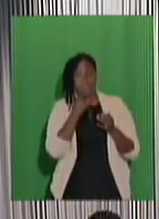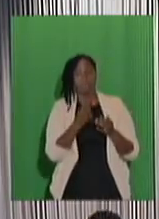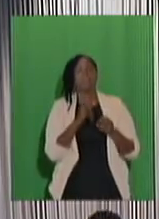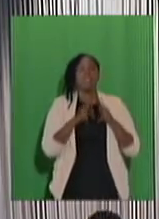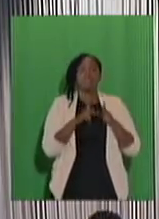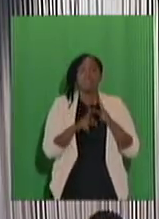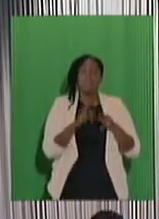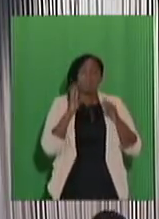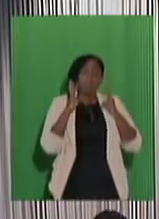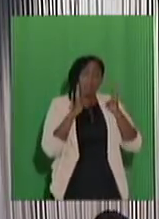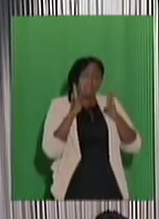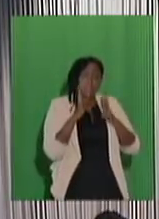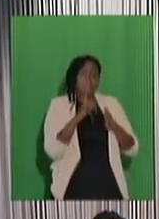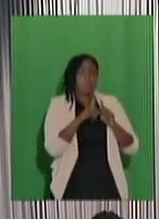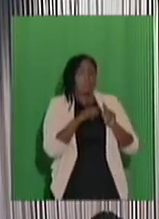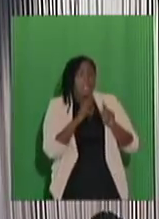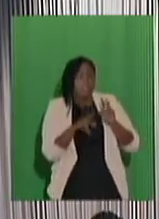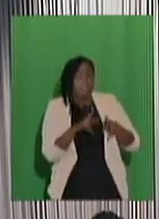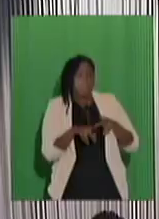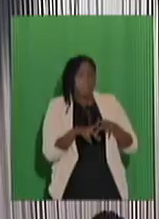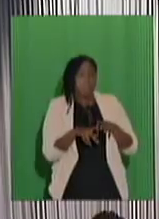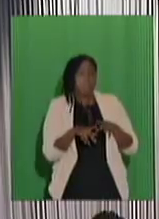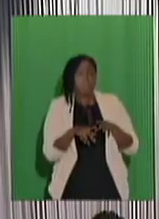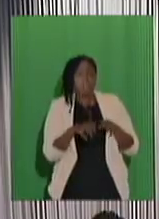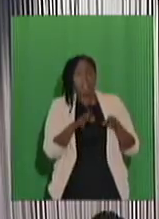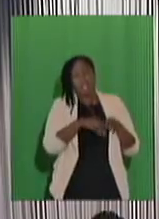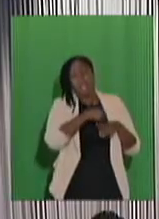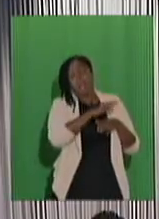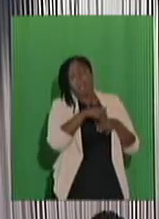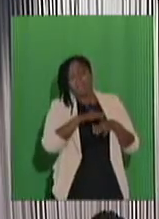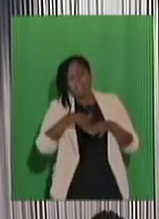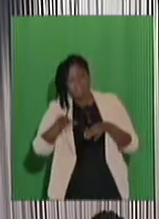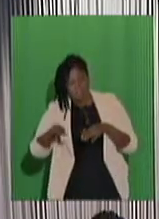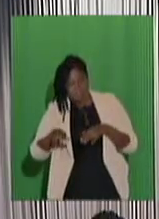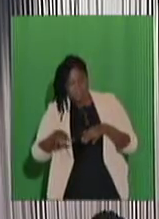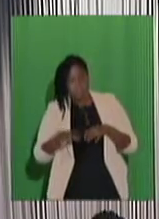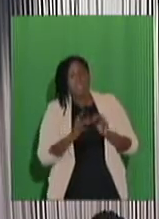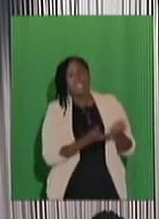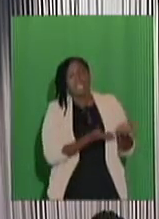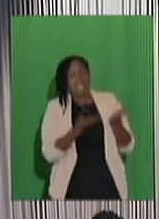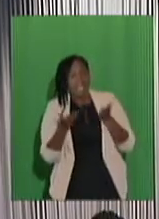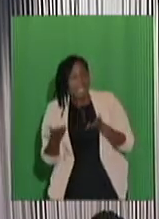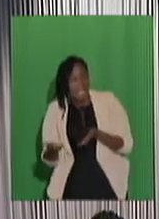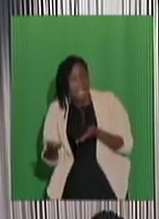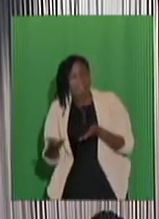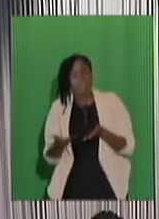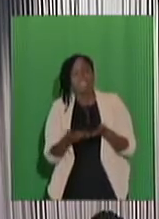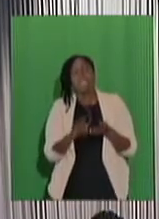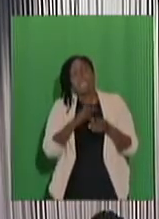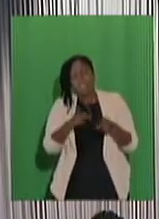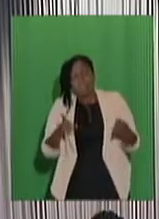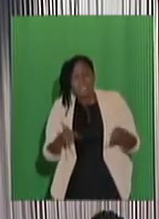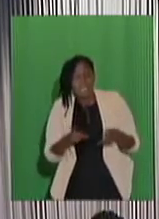would be taken to places like non-hospital facilities, such as guest homes